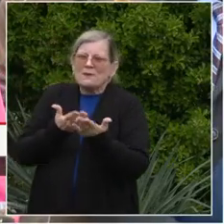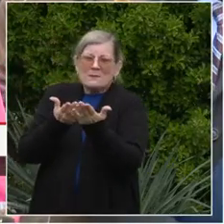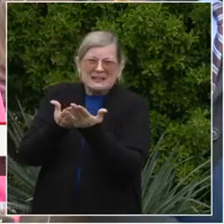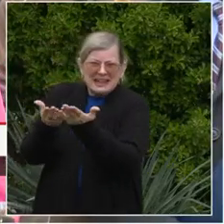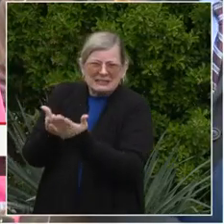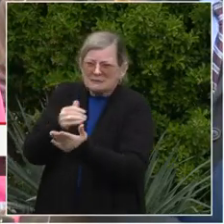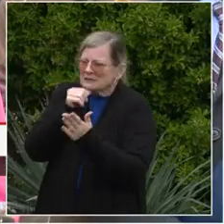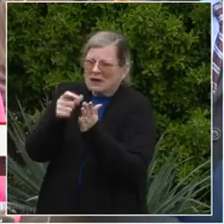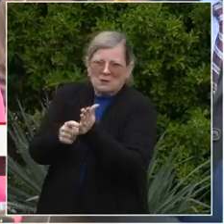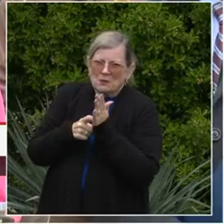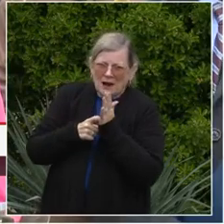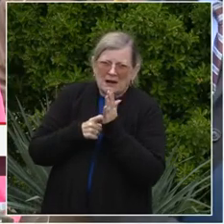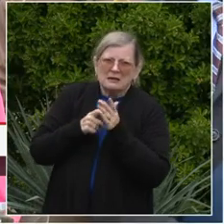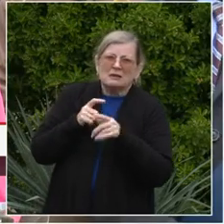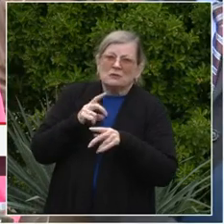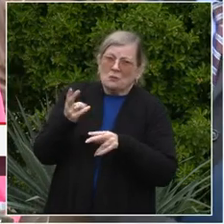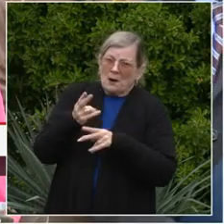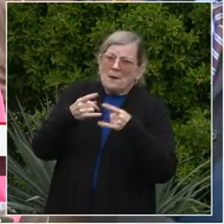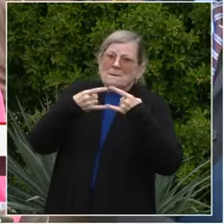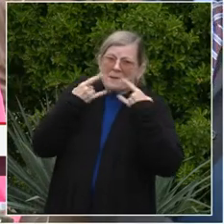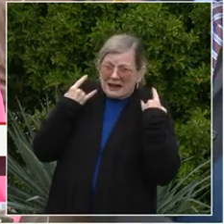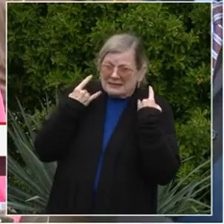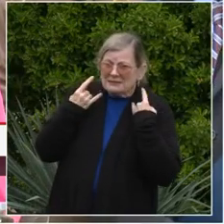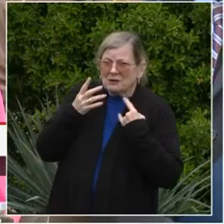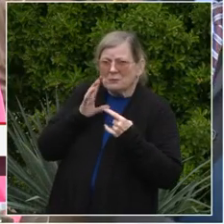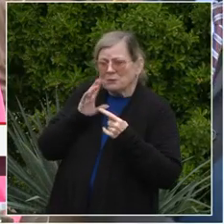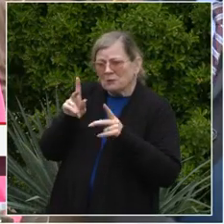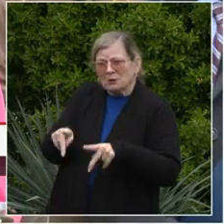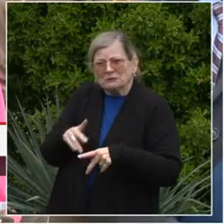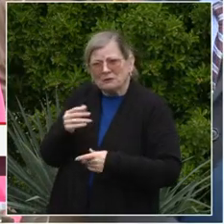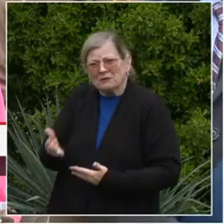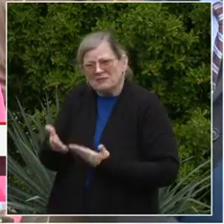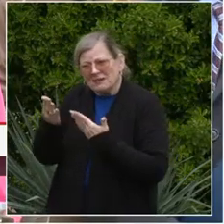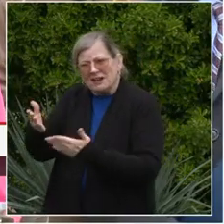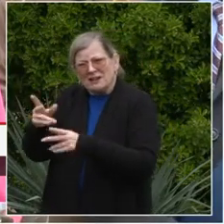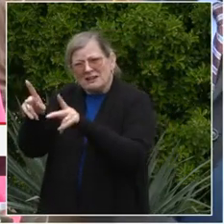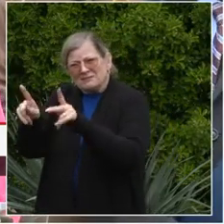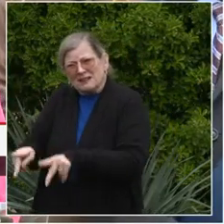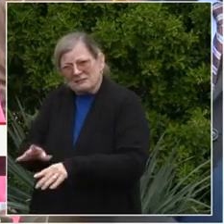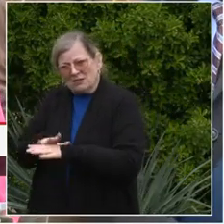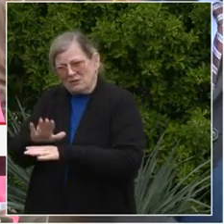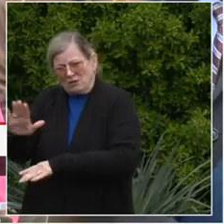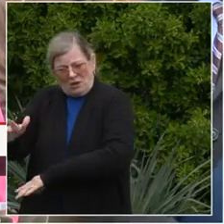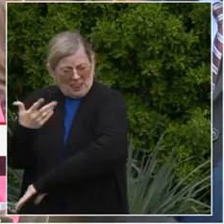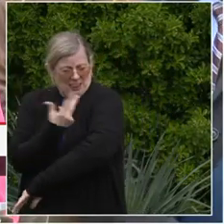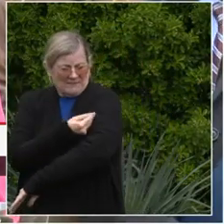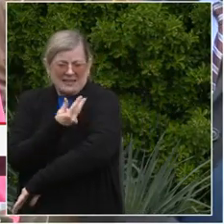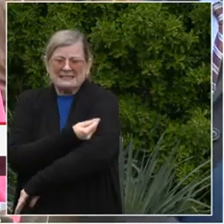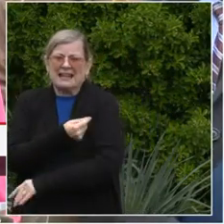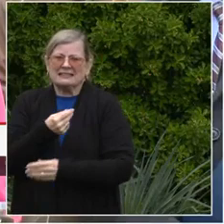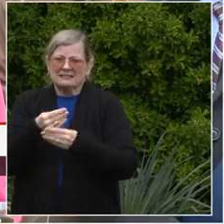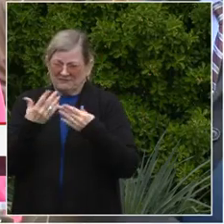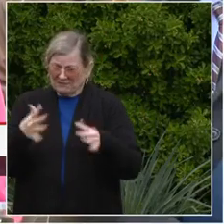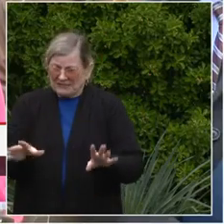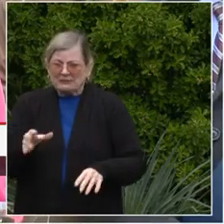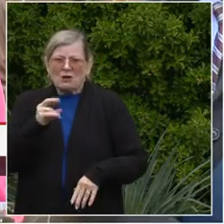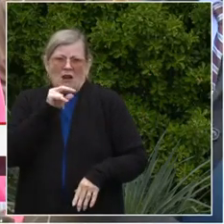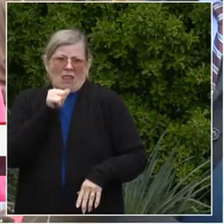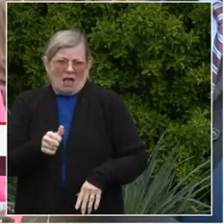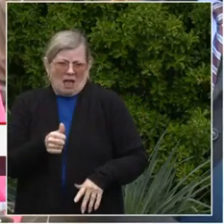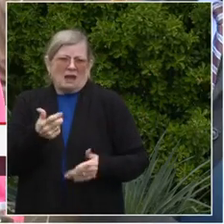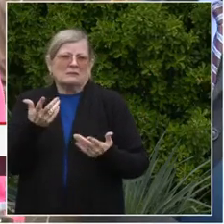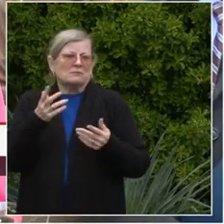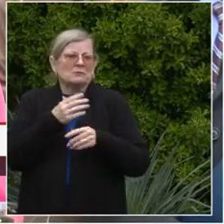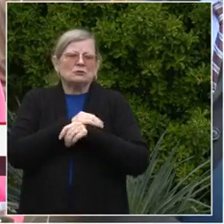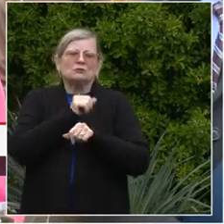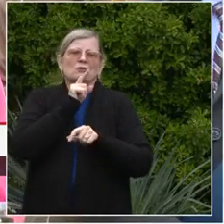those recommendations will rely on a person's vaccination status and the level of community spread. And then people